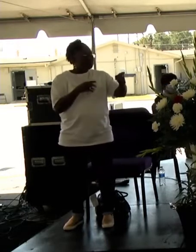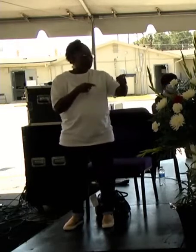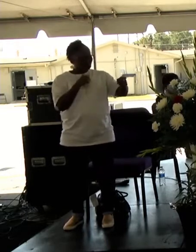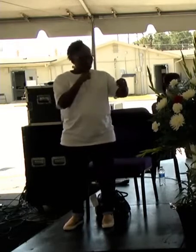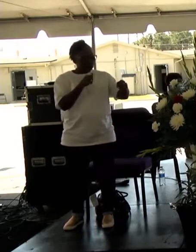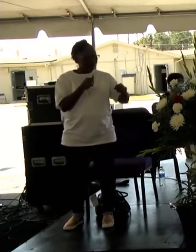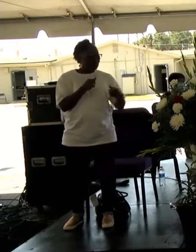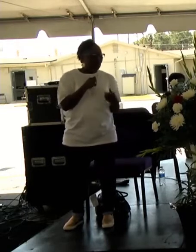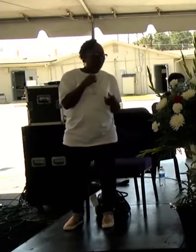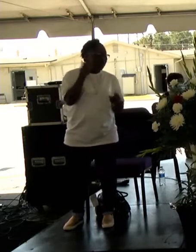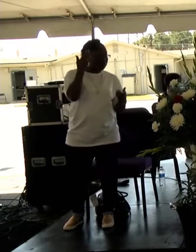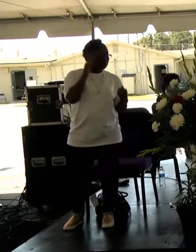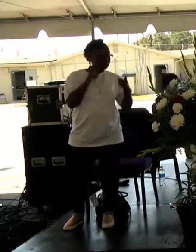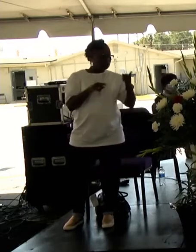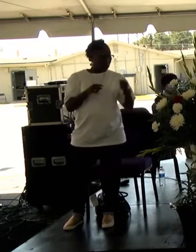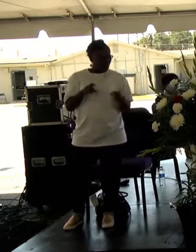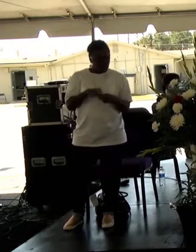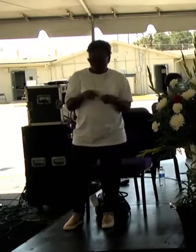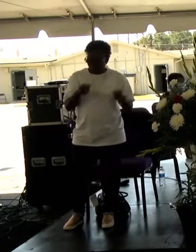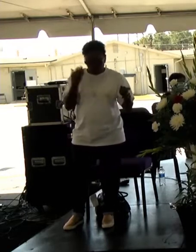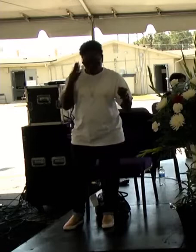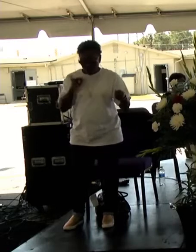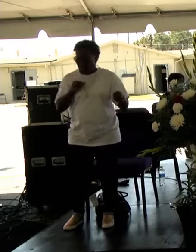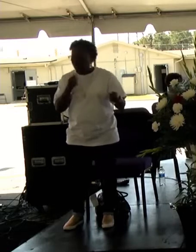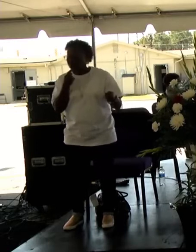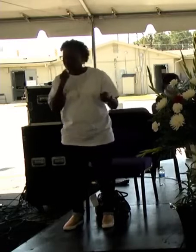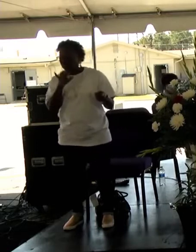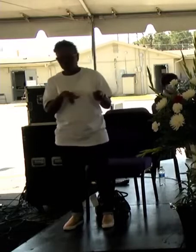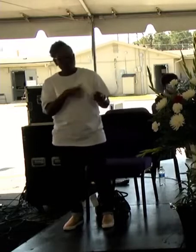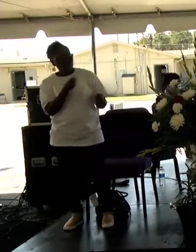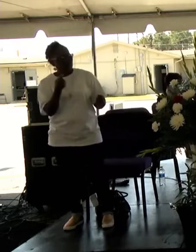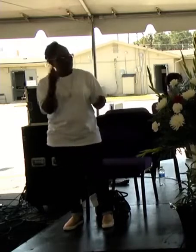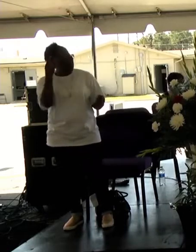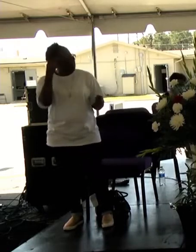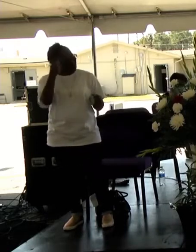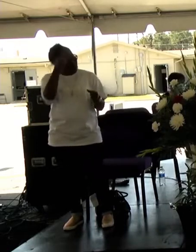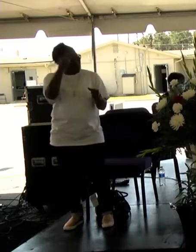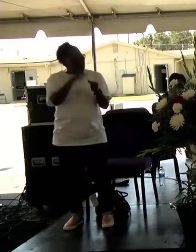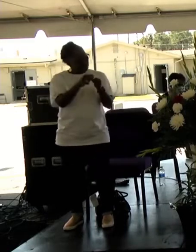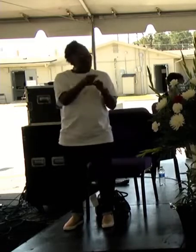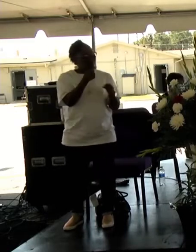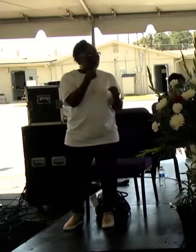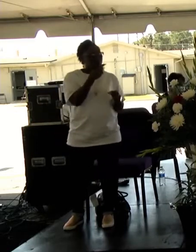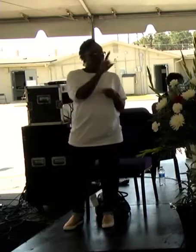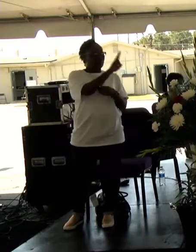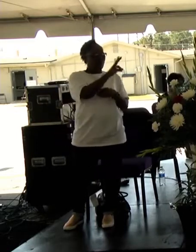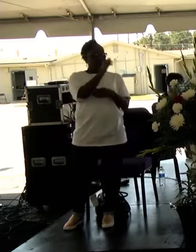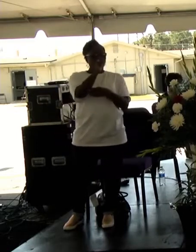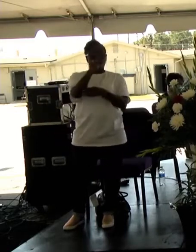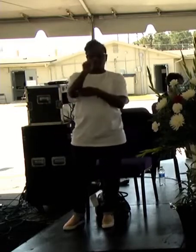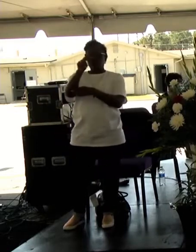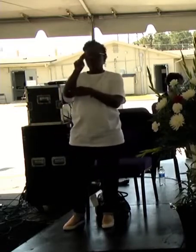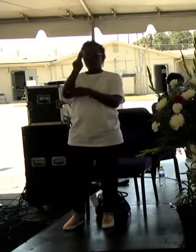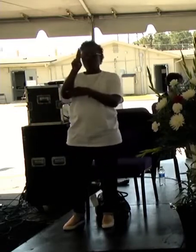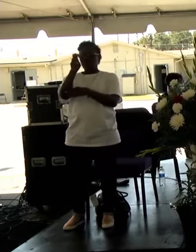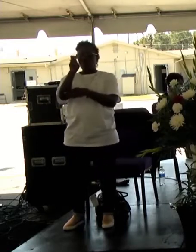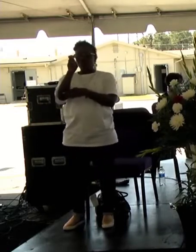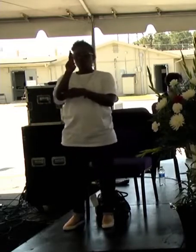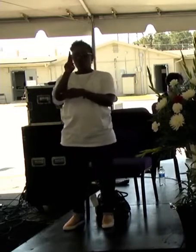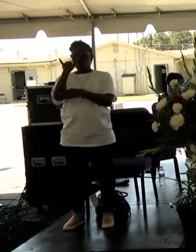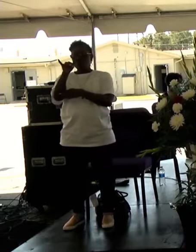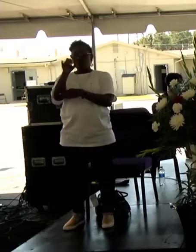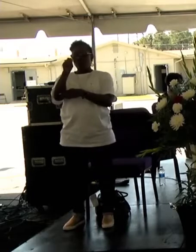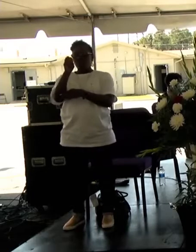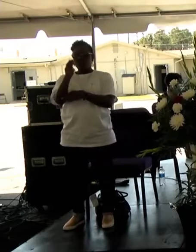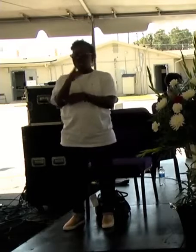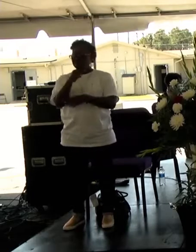now. I didn't know she was going to be here. She didn't know I was going to say this. And I remember when she had an aneurysm, two aneurysms, sitting up there on